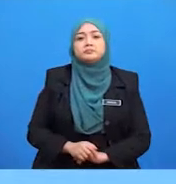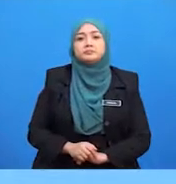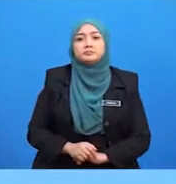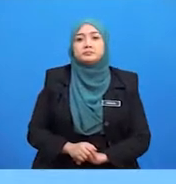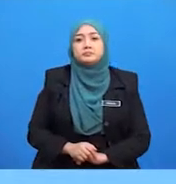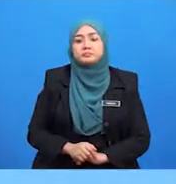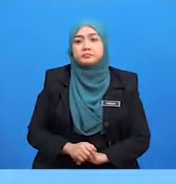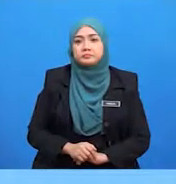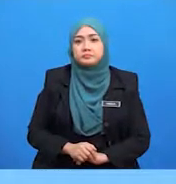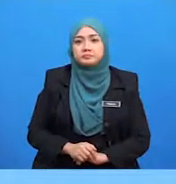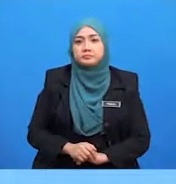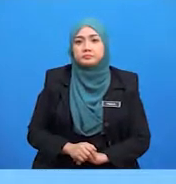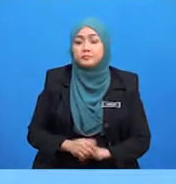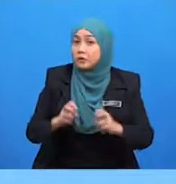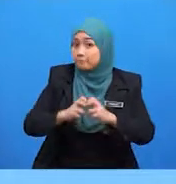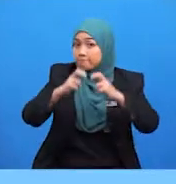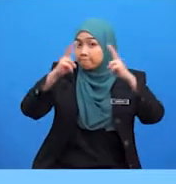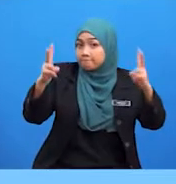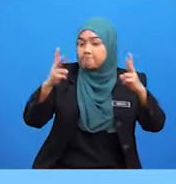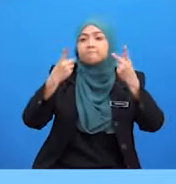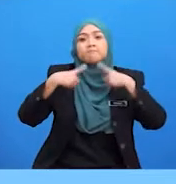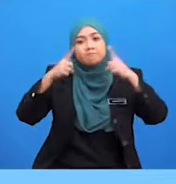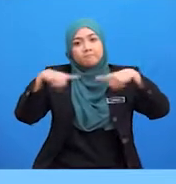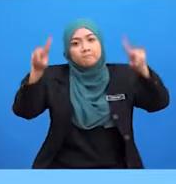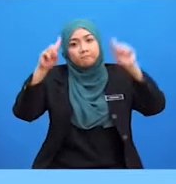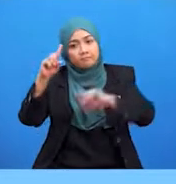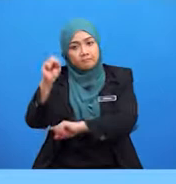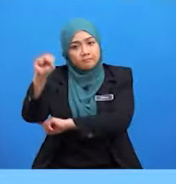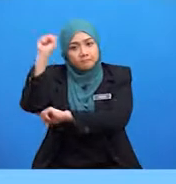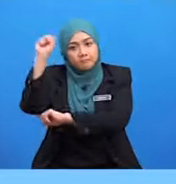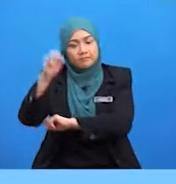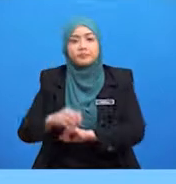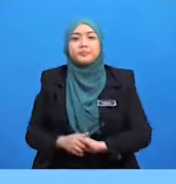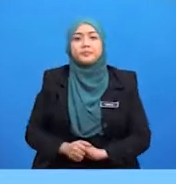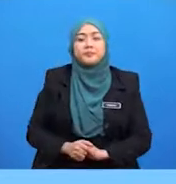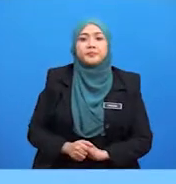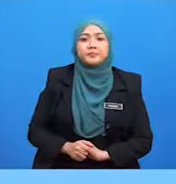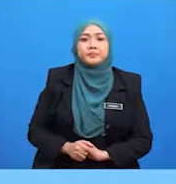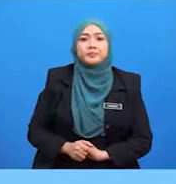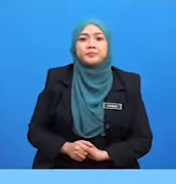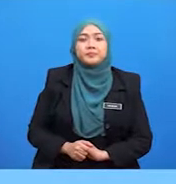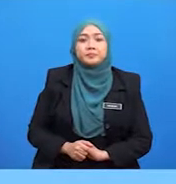like all of us would actually take this ride to see the attractions of the city.